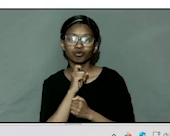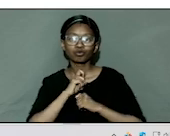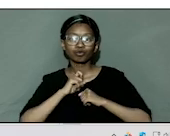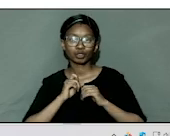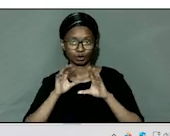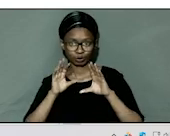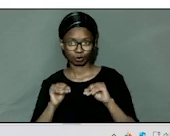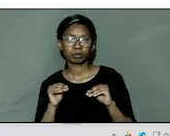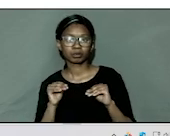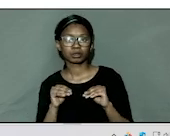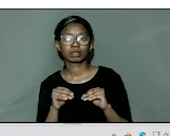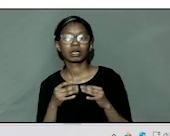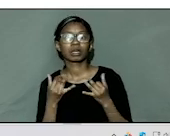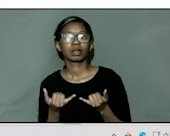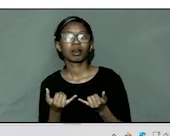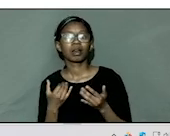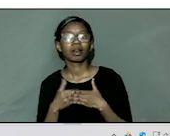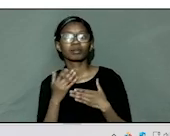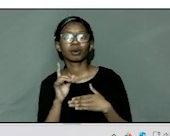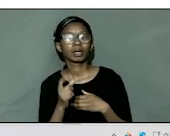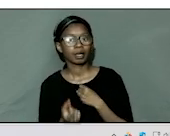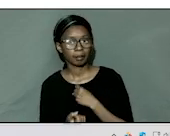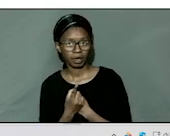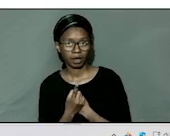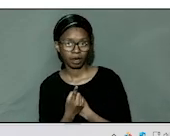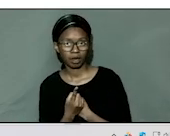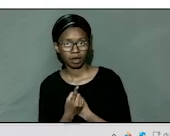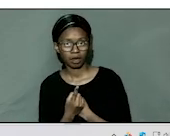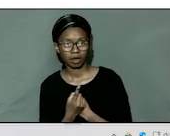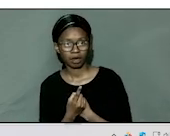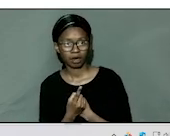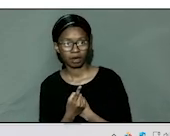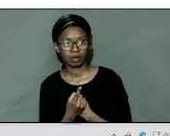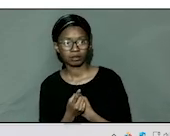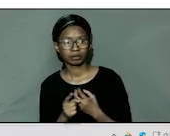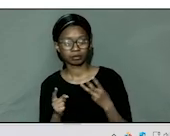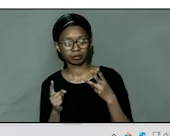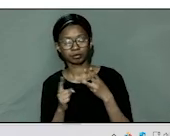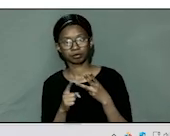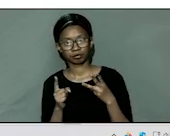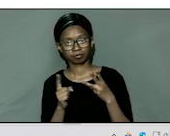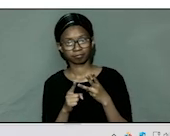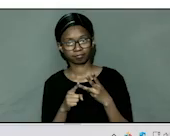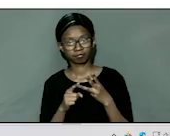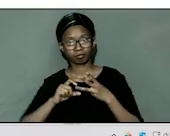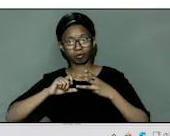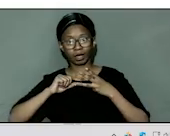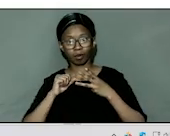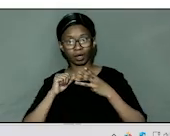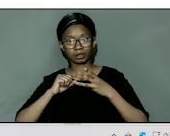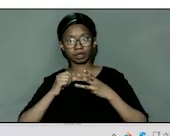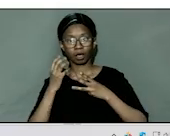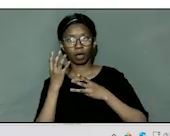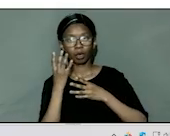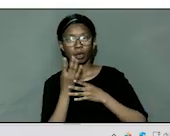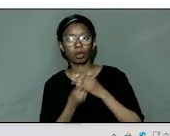what happened? What was the result? The wings did what? Disappeared.